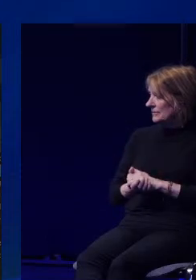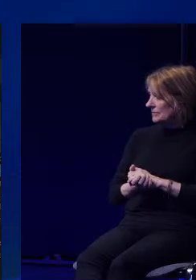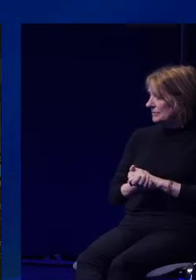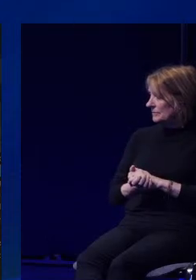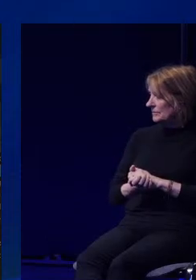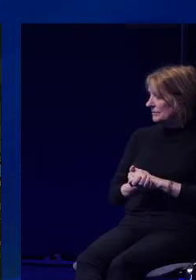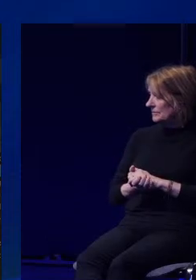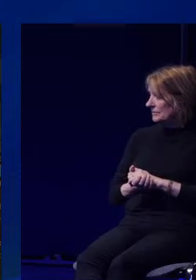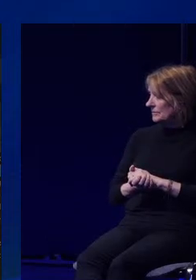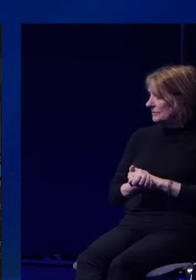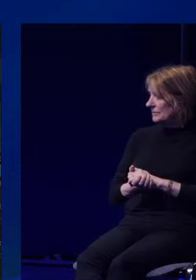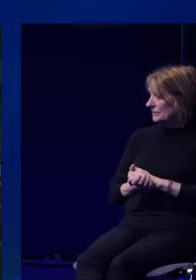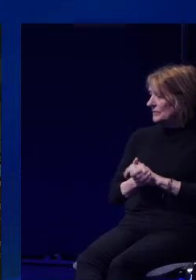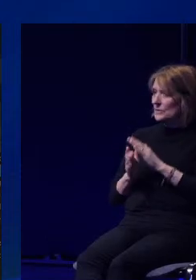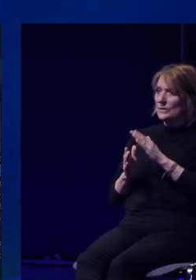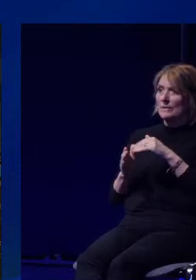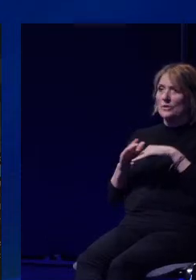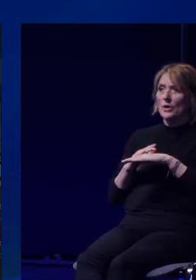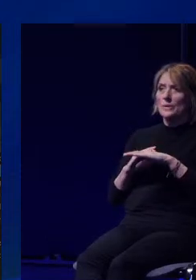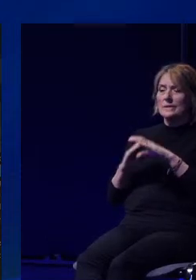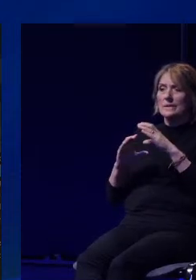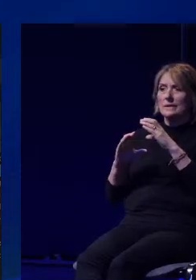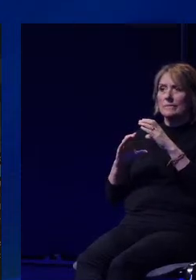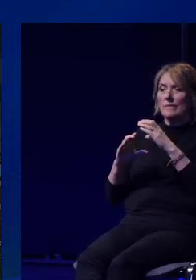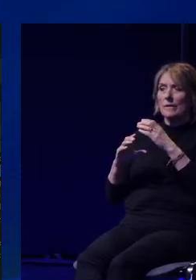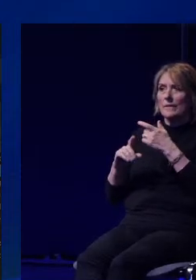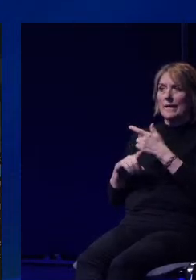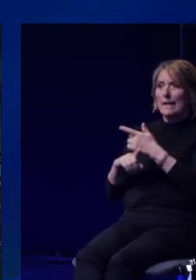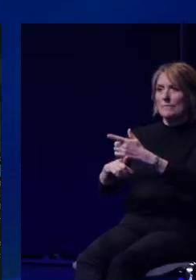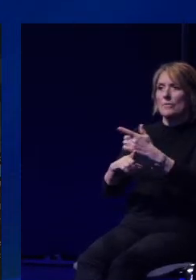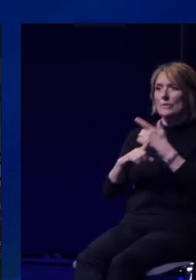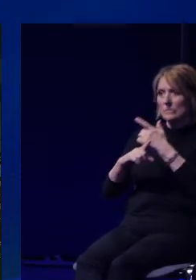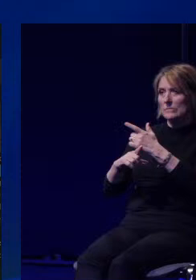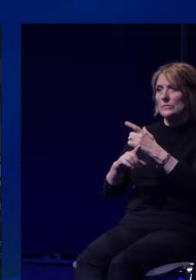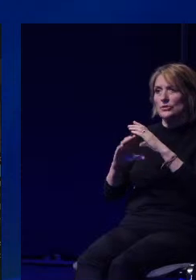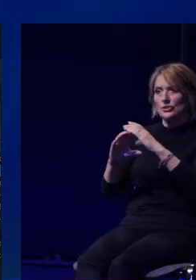camera and change the f-stop, right? So over here,